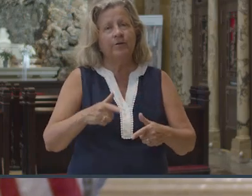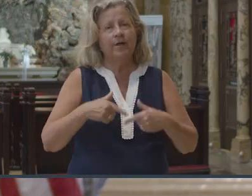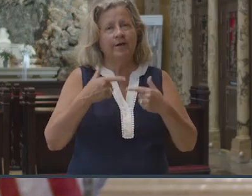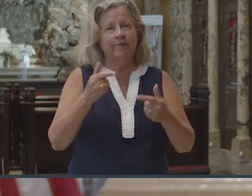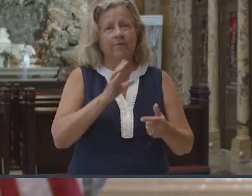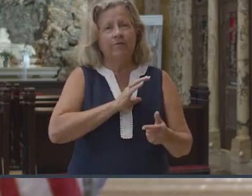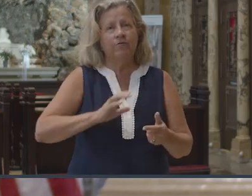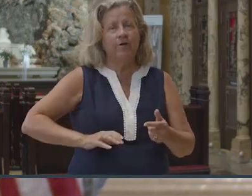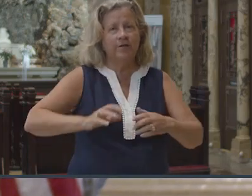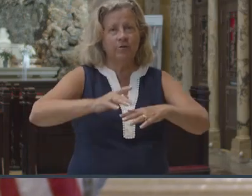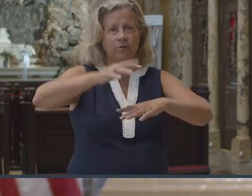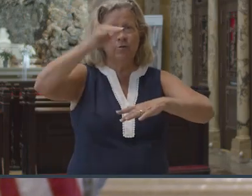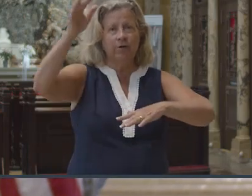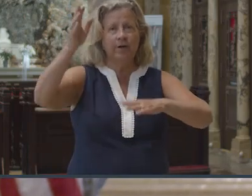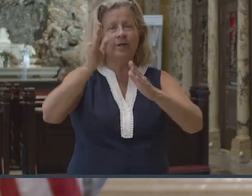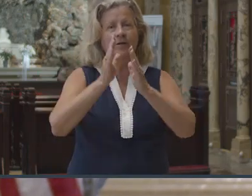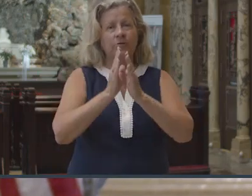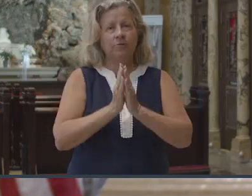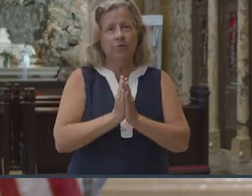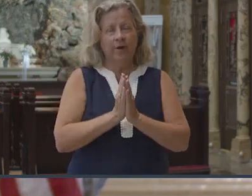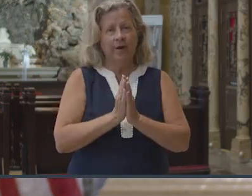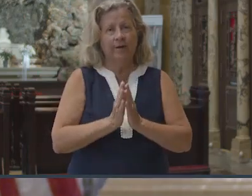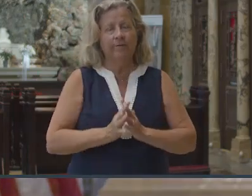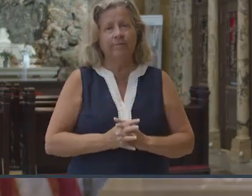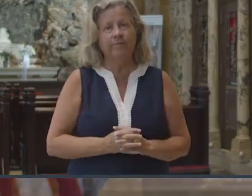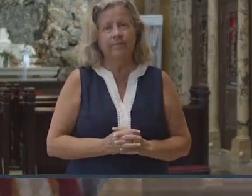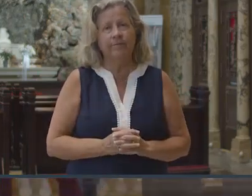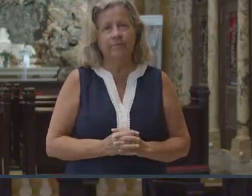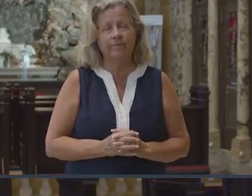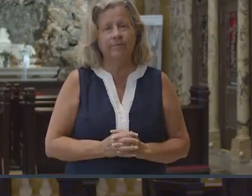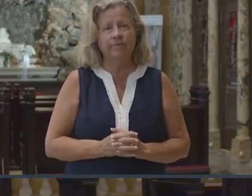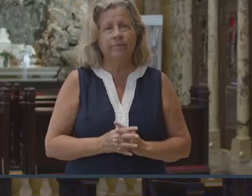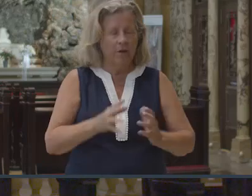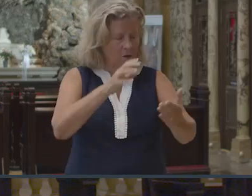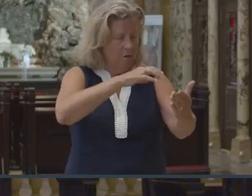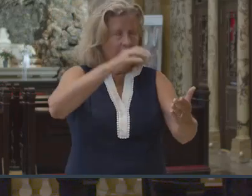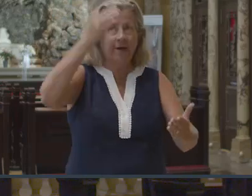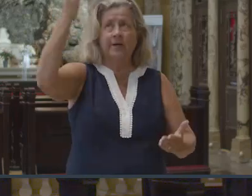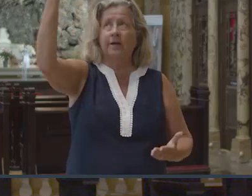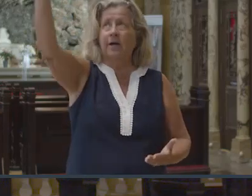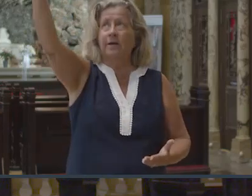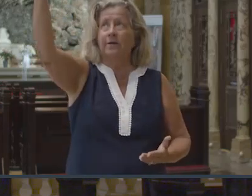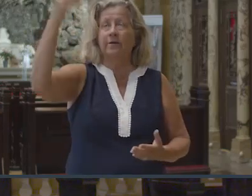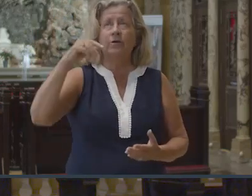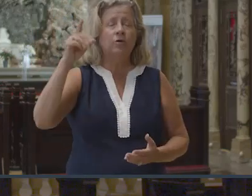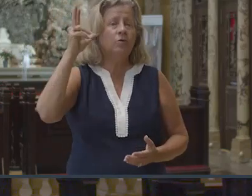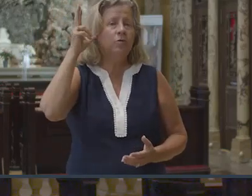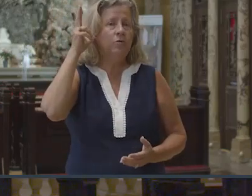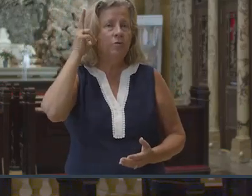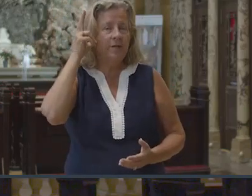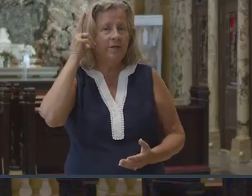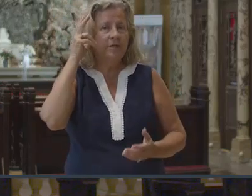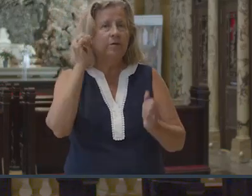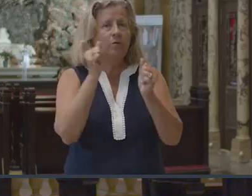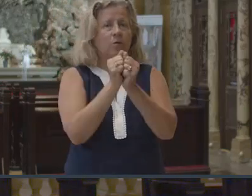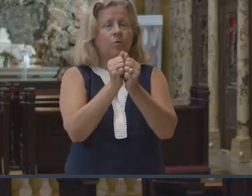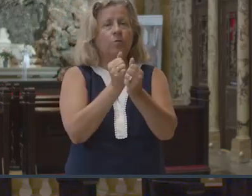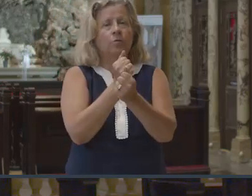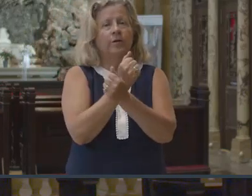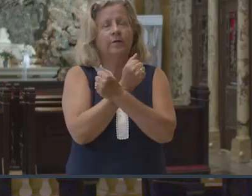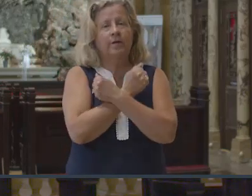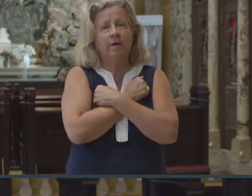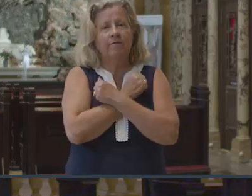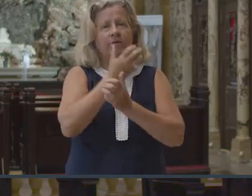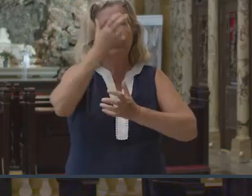to the Lord. Lord, hear our prayer. Almighty God, you listen with love to the cry of your